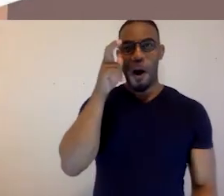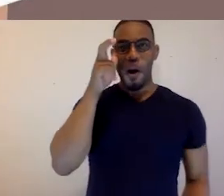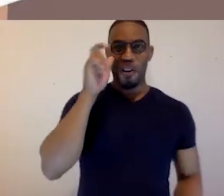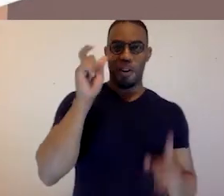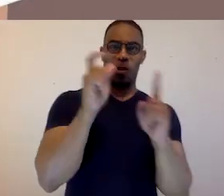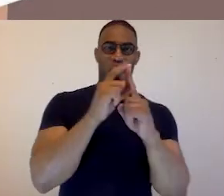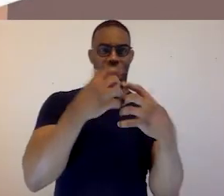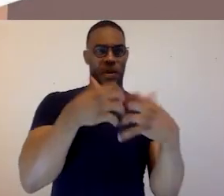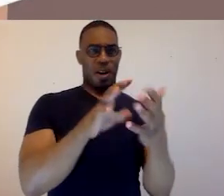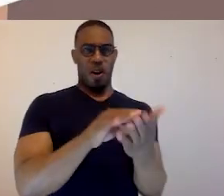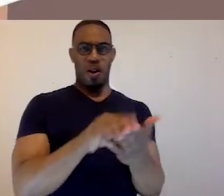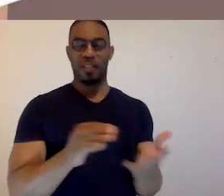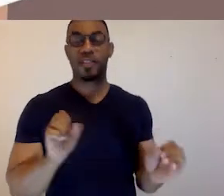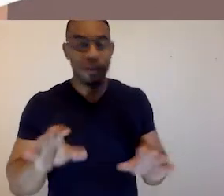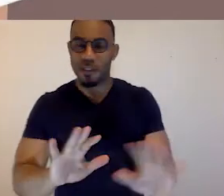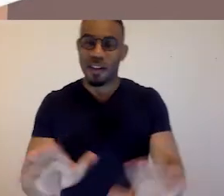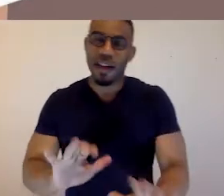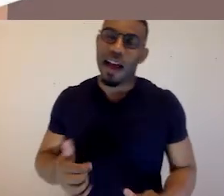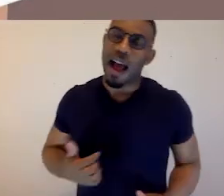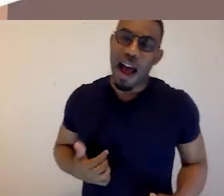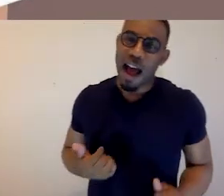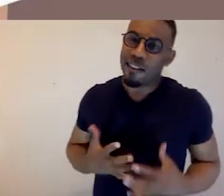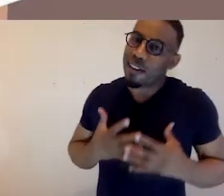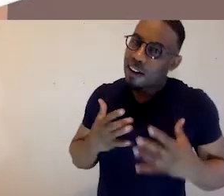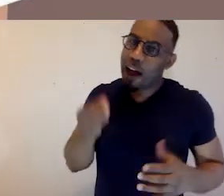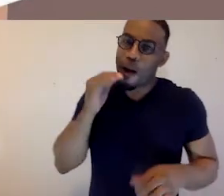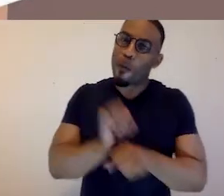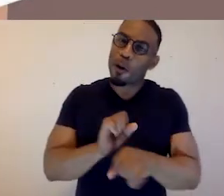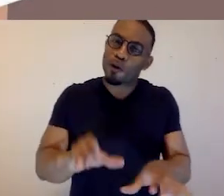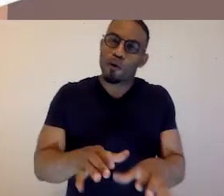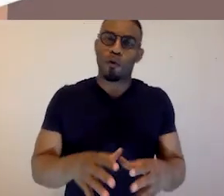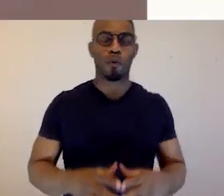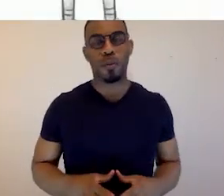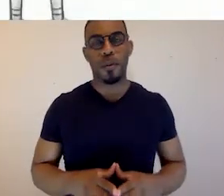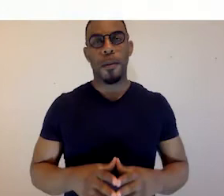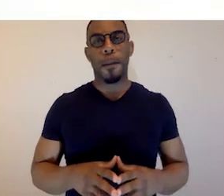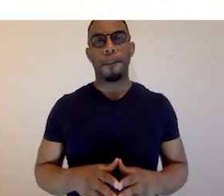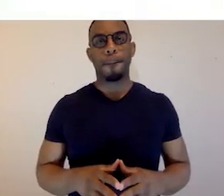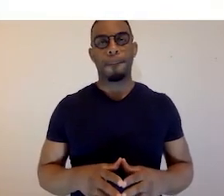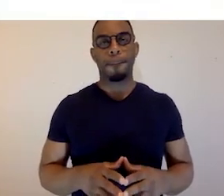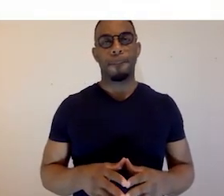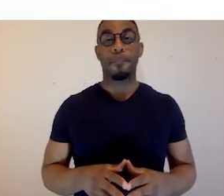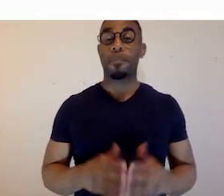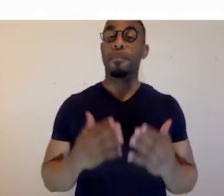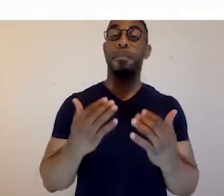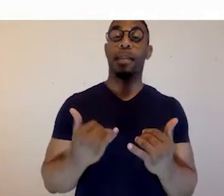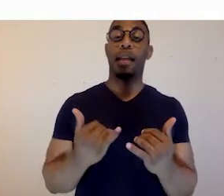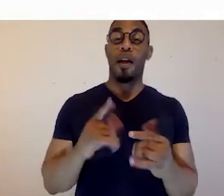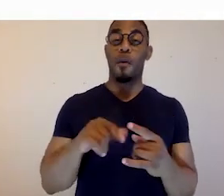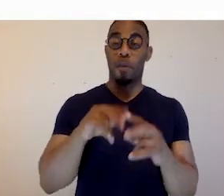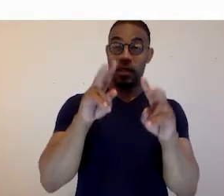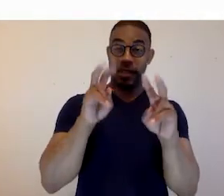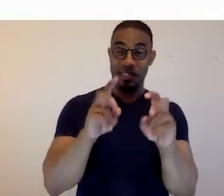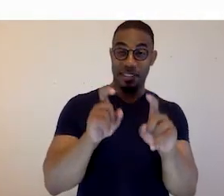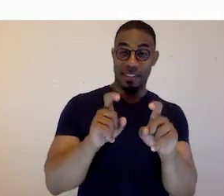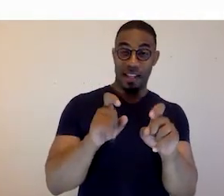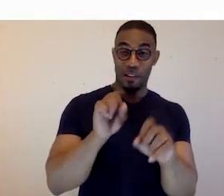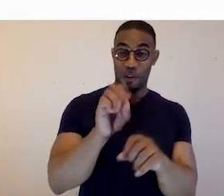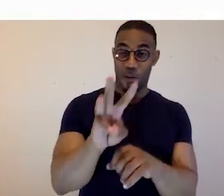the term machine learning. So I had quite a bit of homework to do. Now, when testing